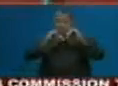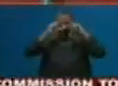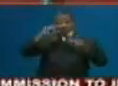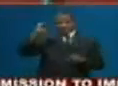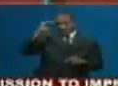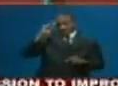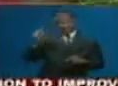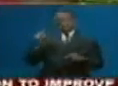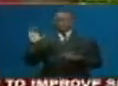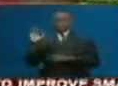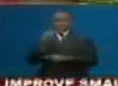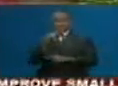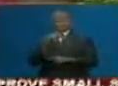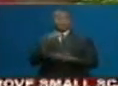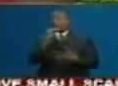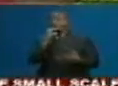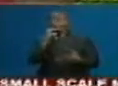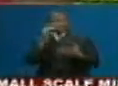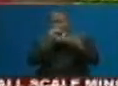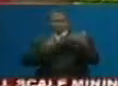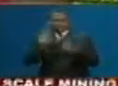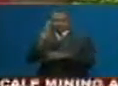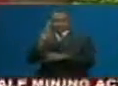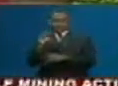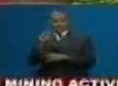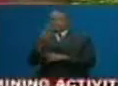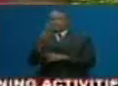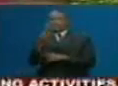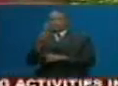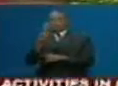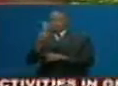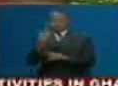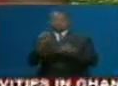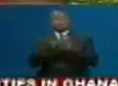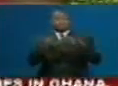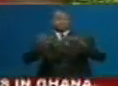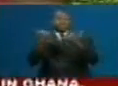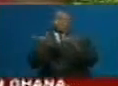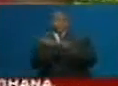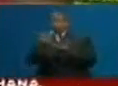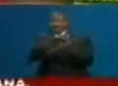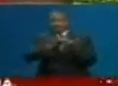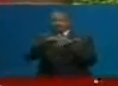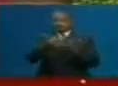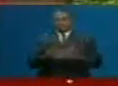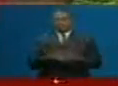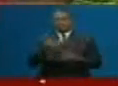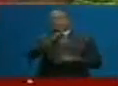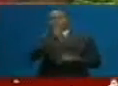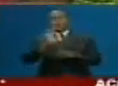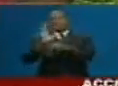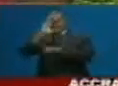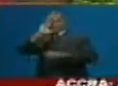President Atta Mills returned home last night after attending the 66th UN General Assembly session in New York and other